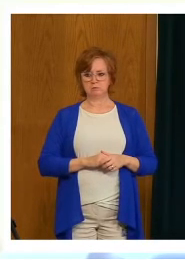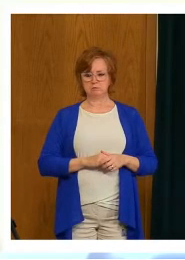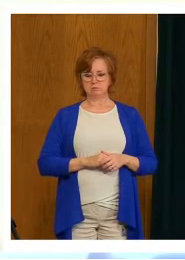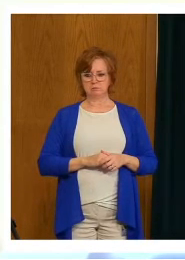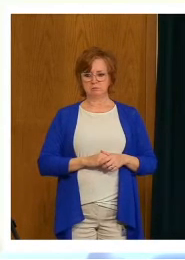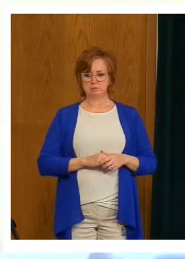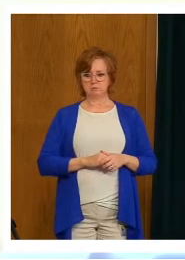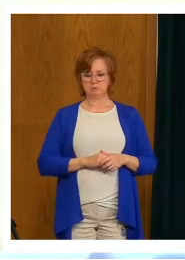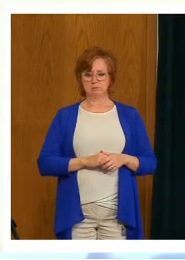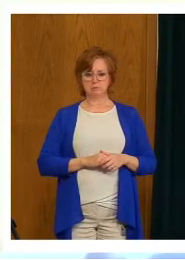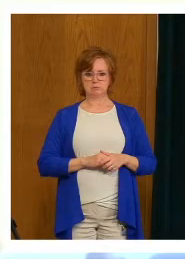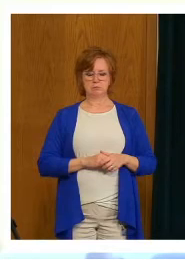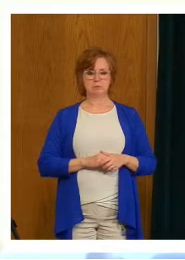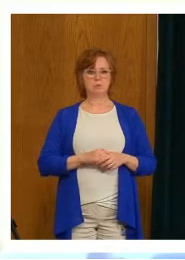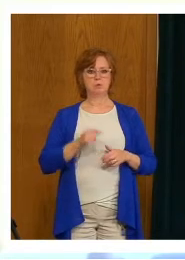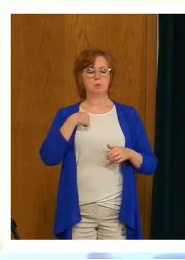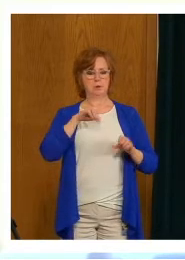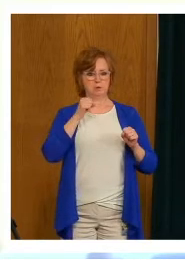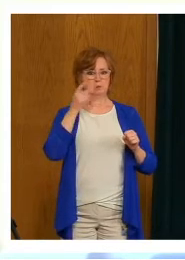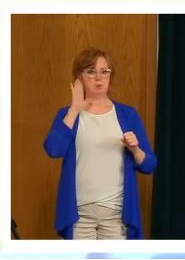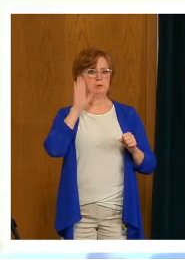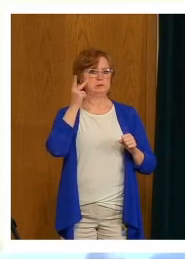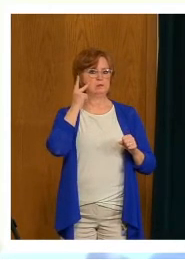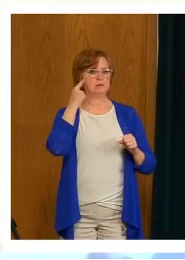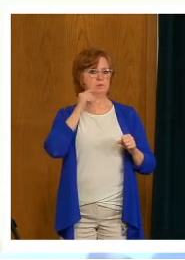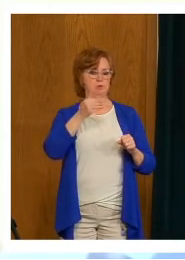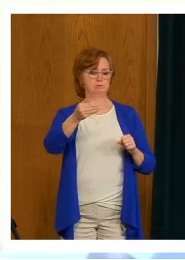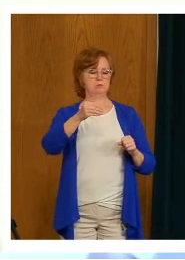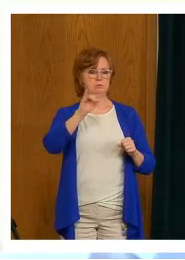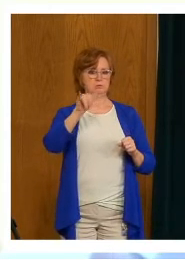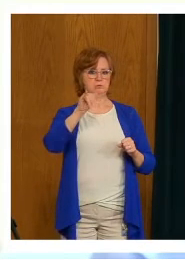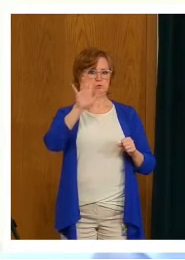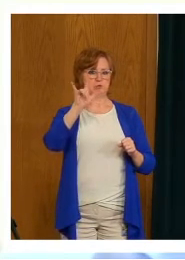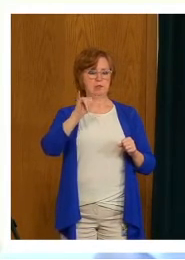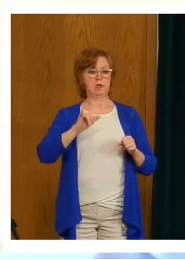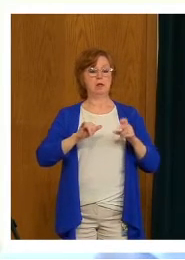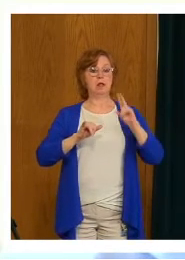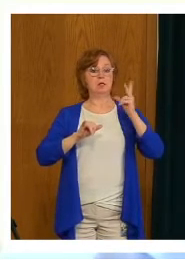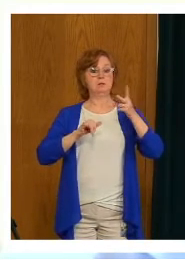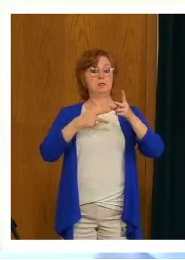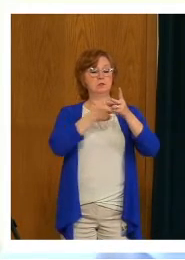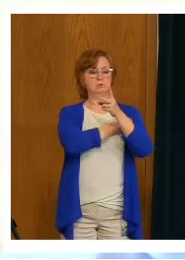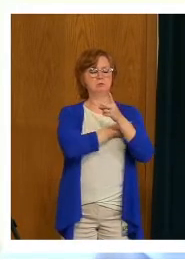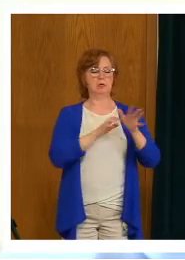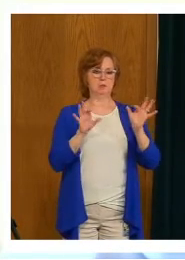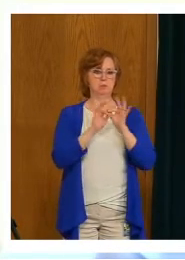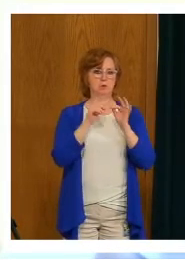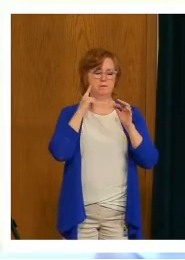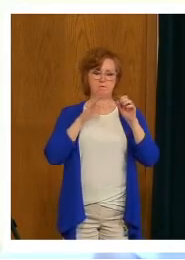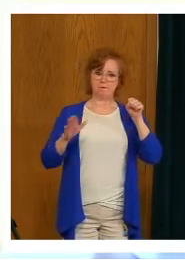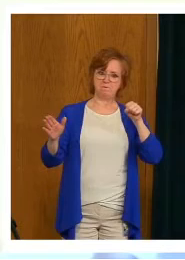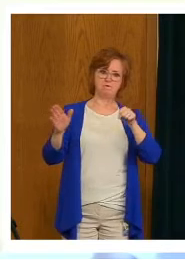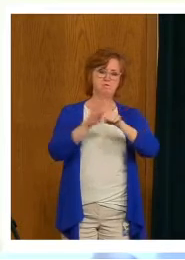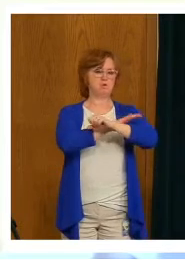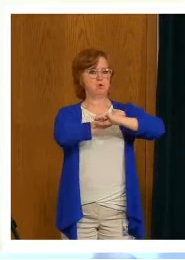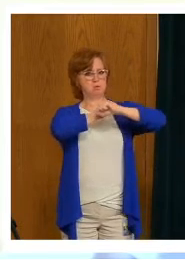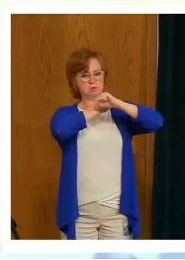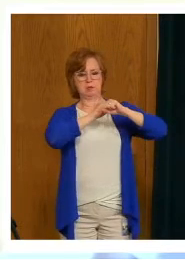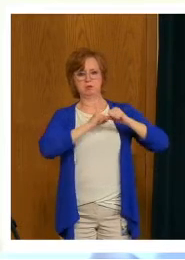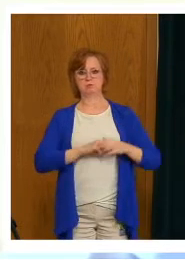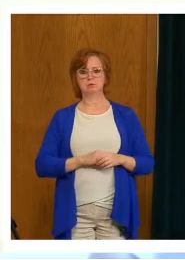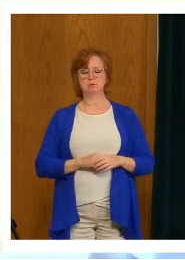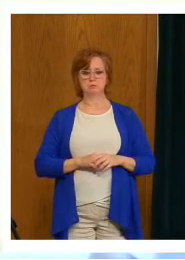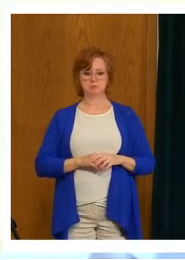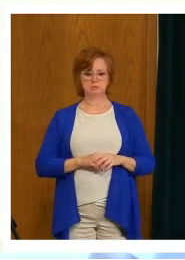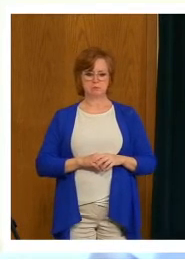are considerations for July. And then of course, the second dose is essential for long-term protection. And why I keep saying that is